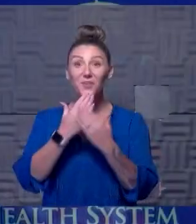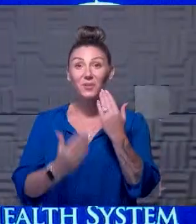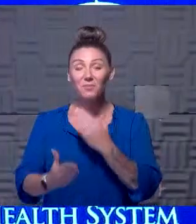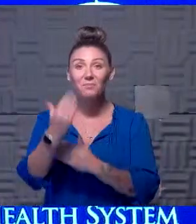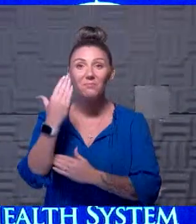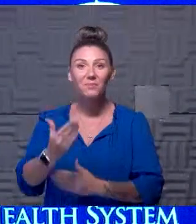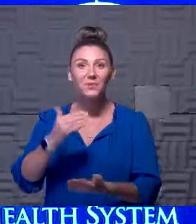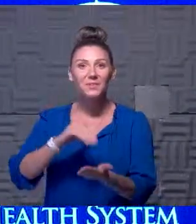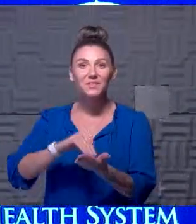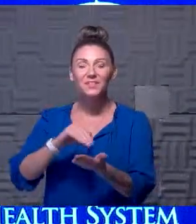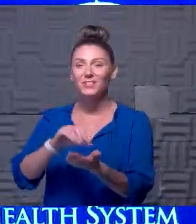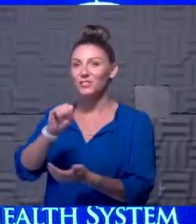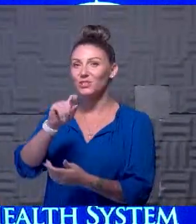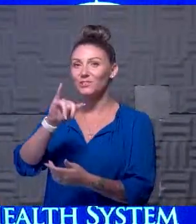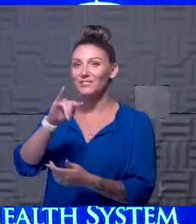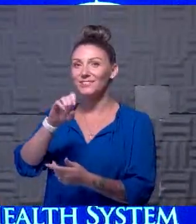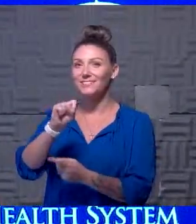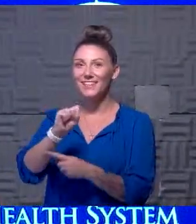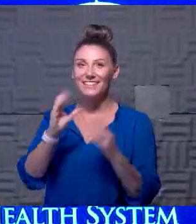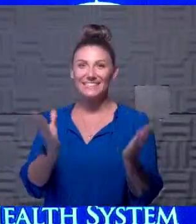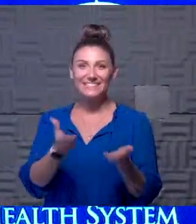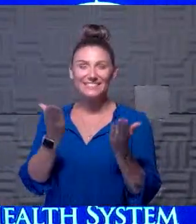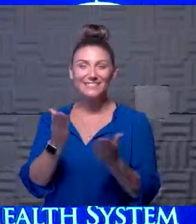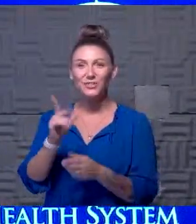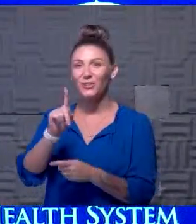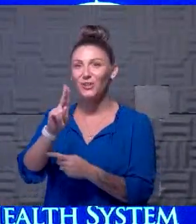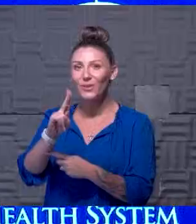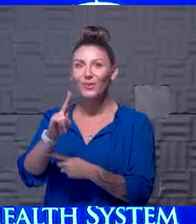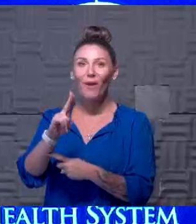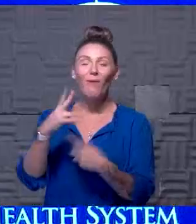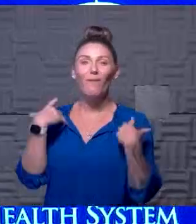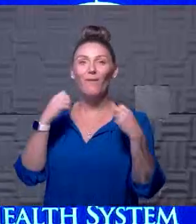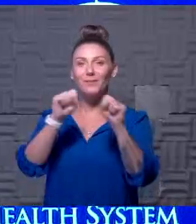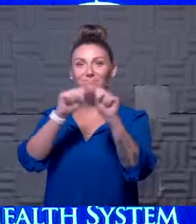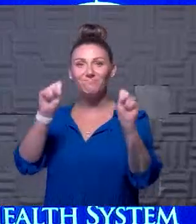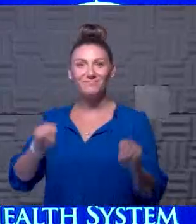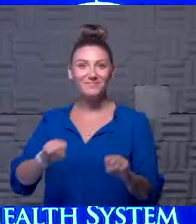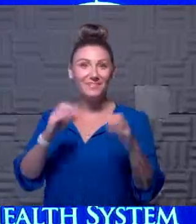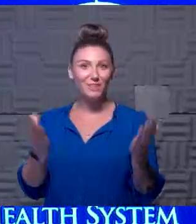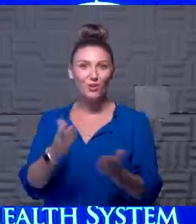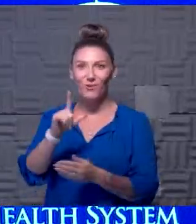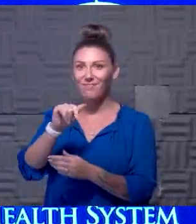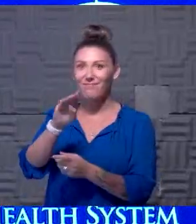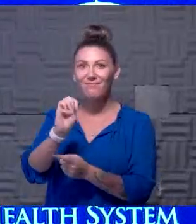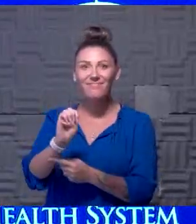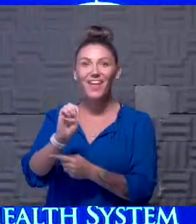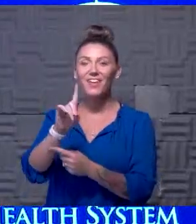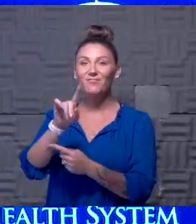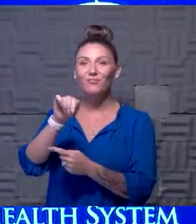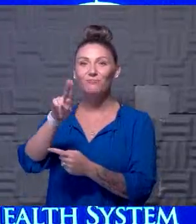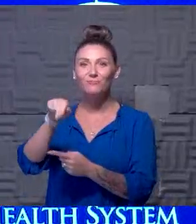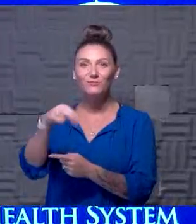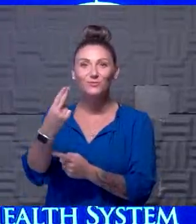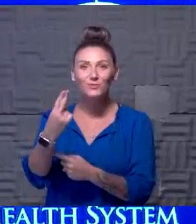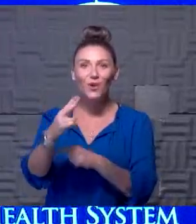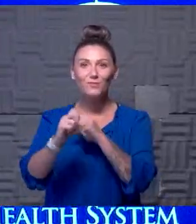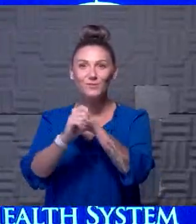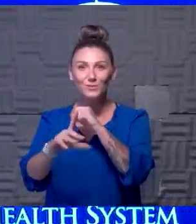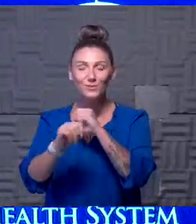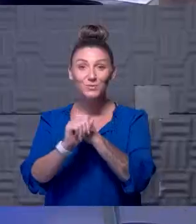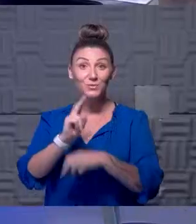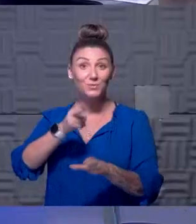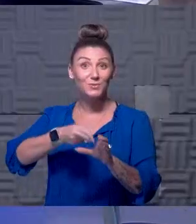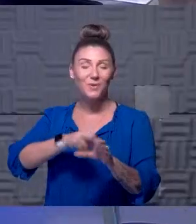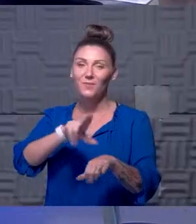Good morning. This is Steve Stites, Chief Medical Officer here at the University of Kansas Health System. We're broadcasting live from the Dolph Simons Family Studio. And joining me,